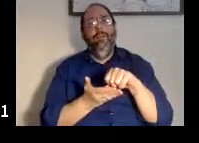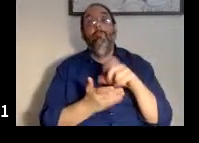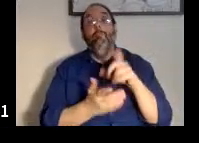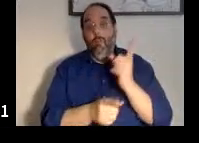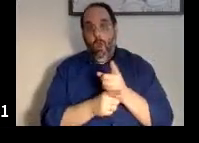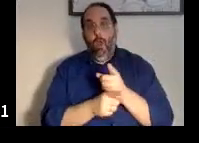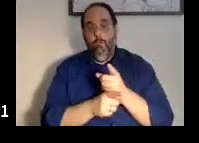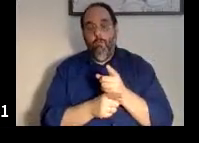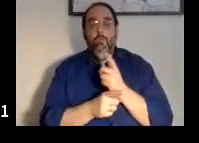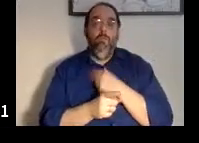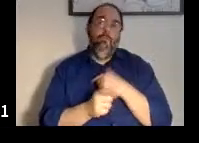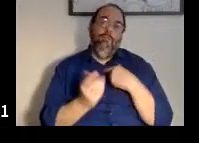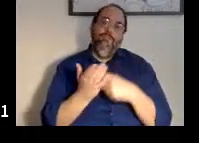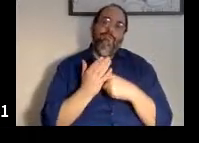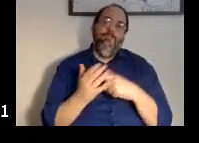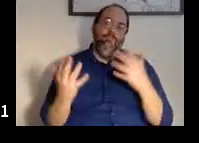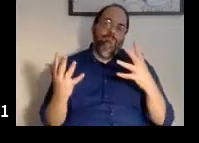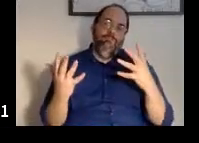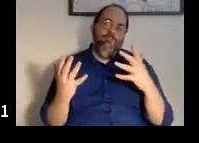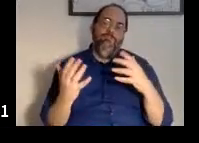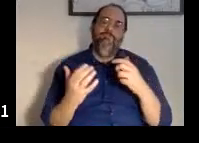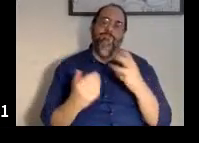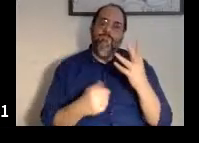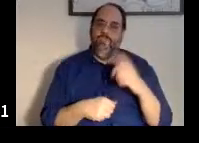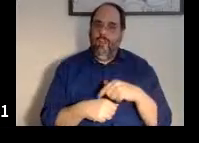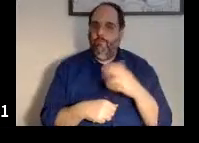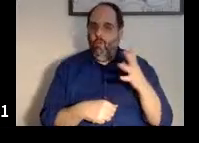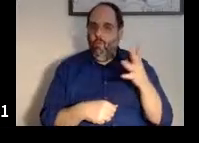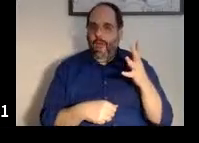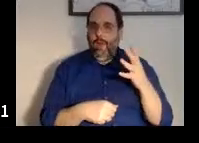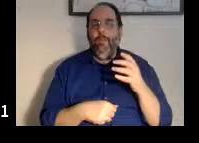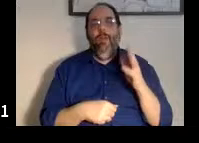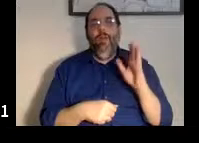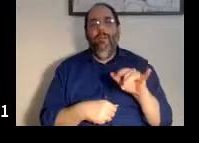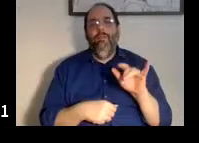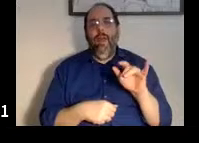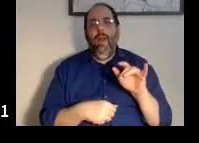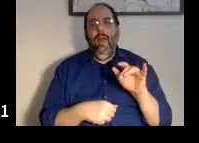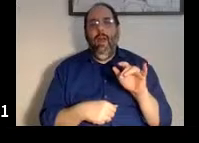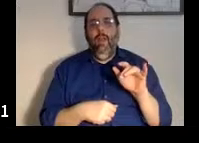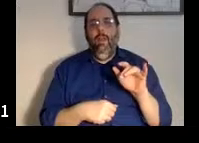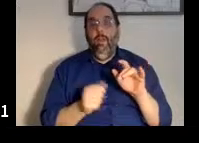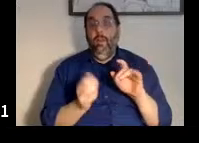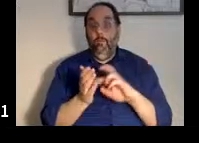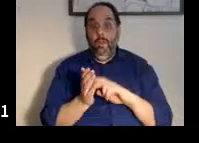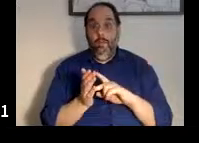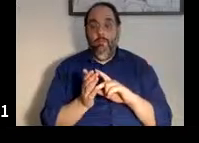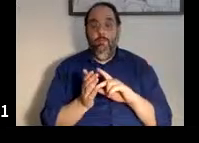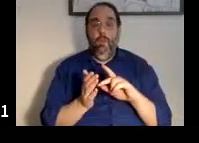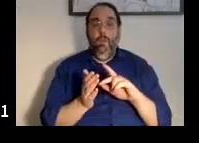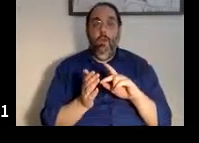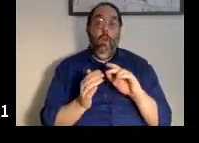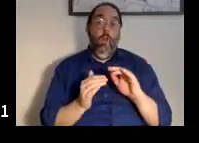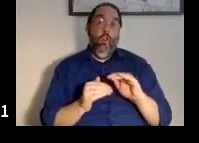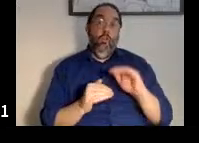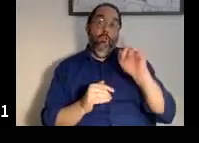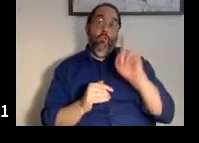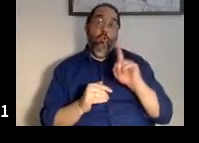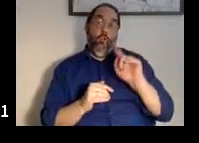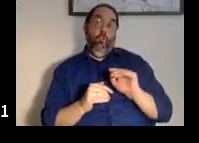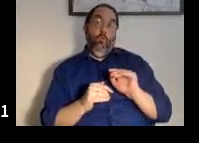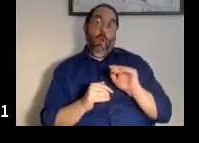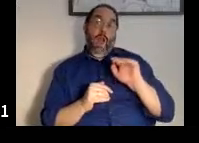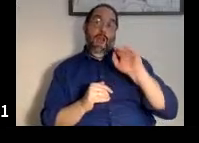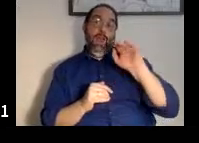Correct. We've talked about that one a couple times now. That means that the vertical rise can be